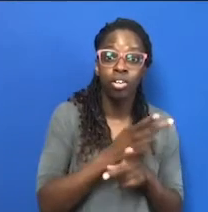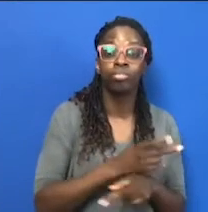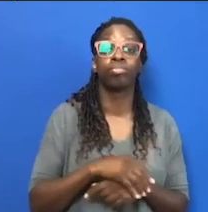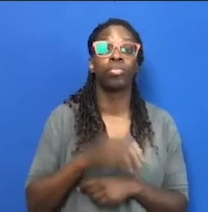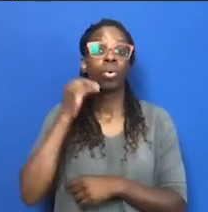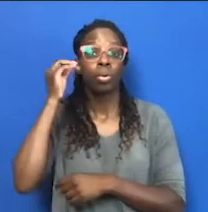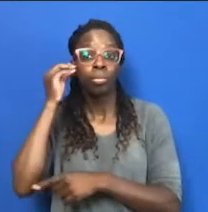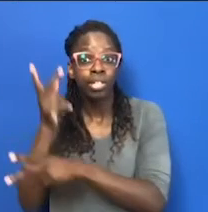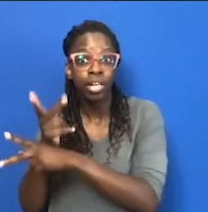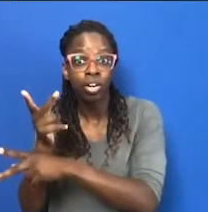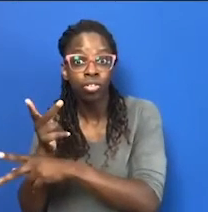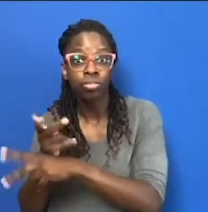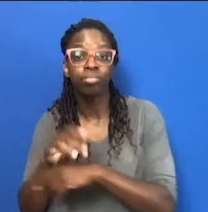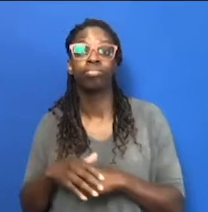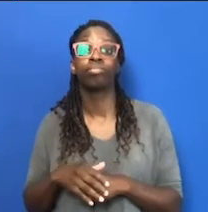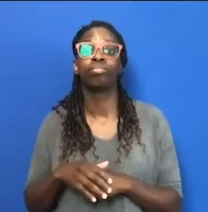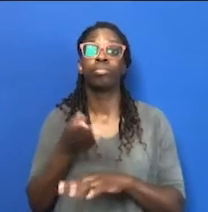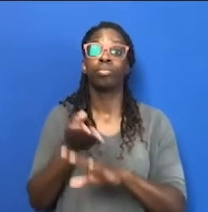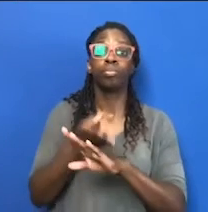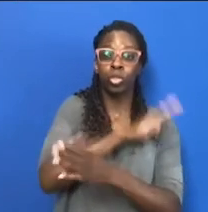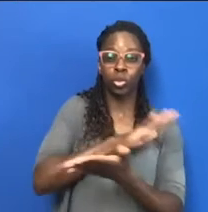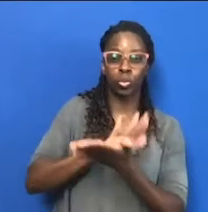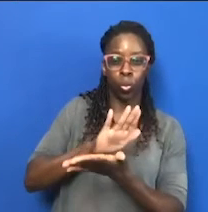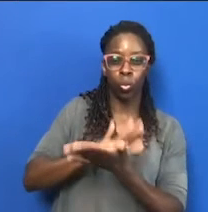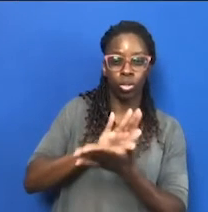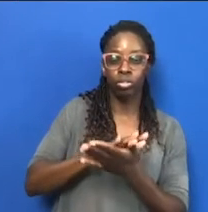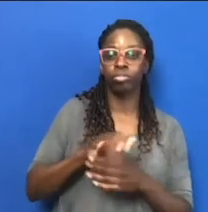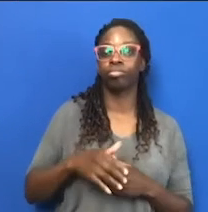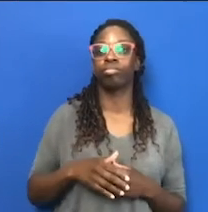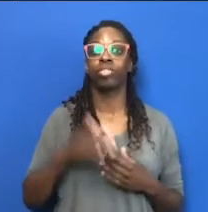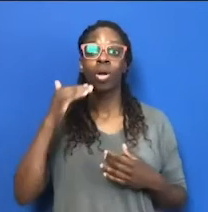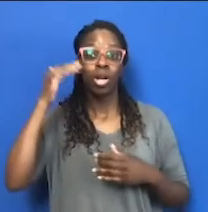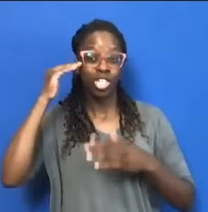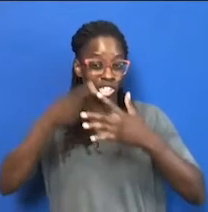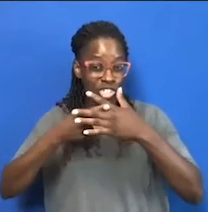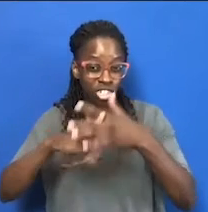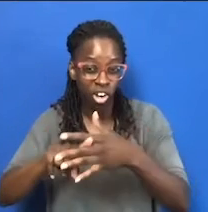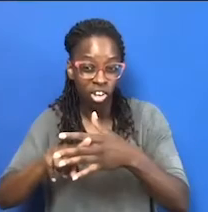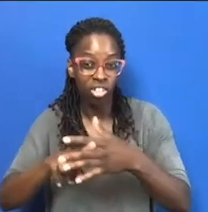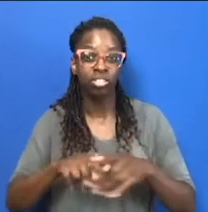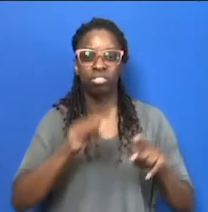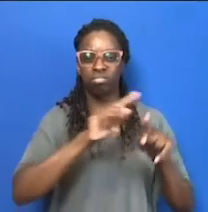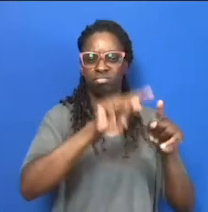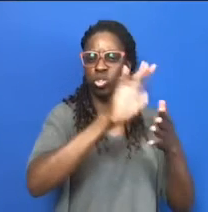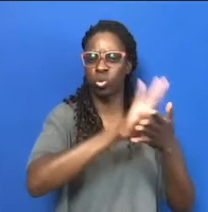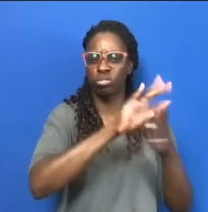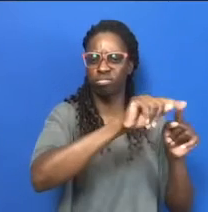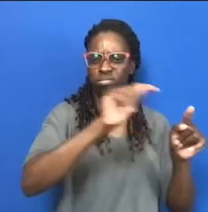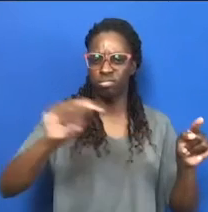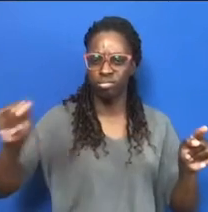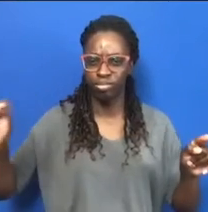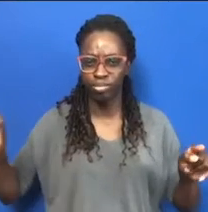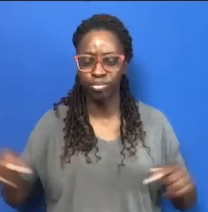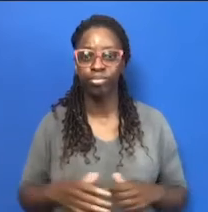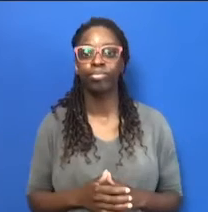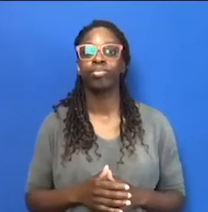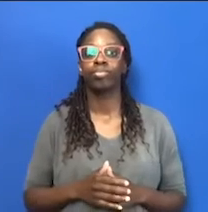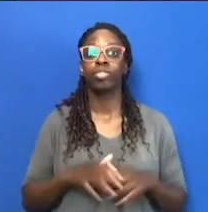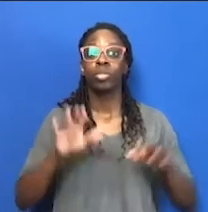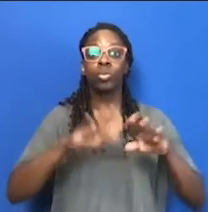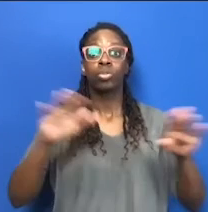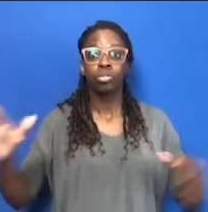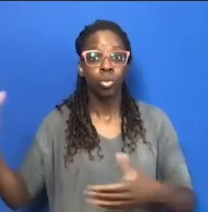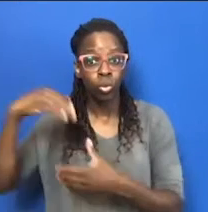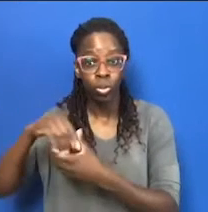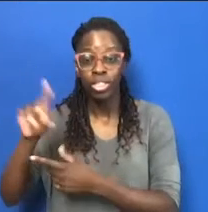preschool, Head Start, etc., for all children with and without disabilities, age birth